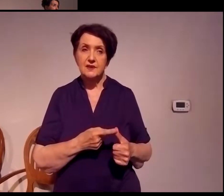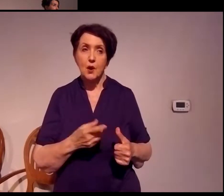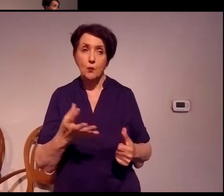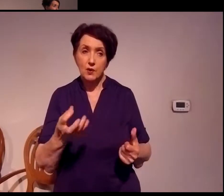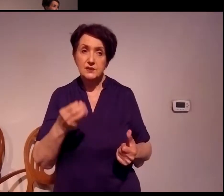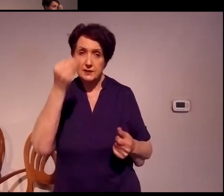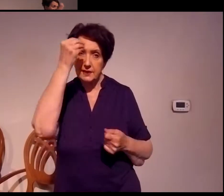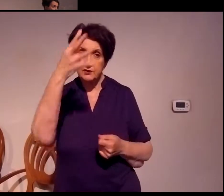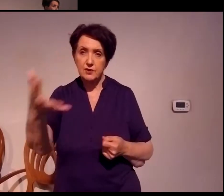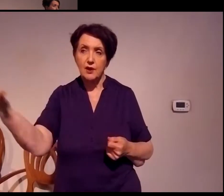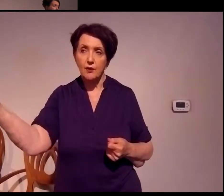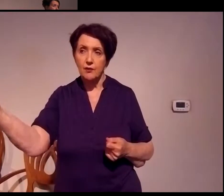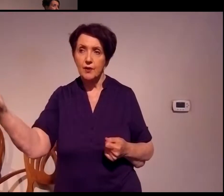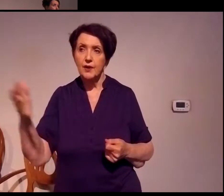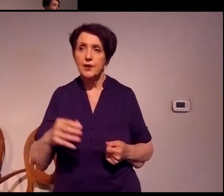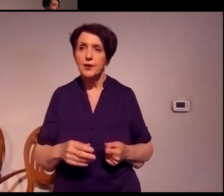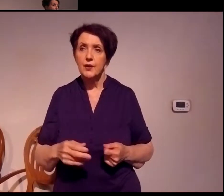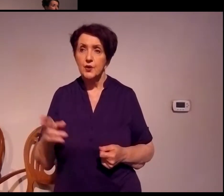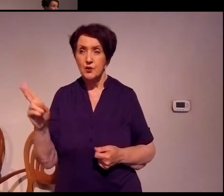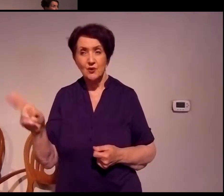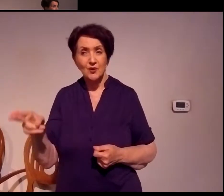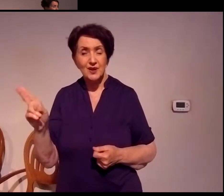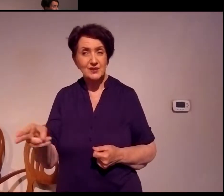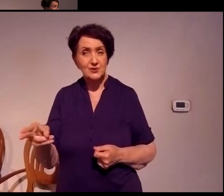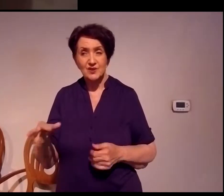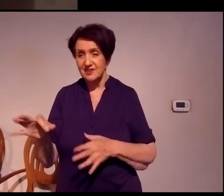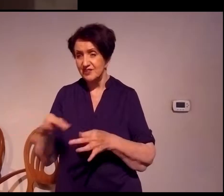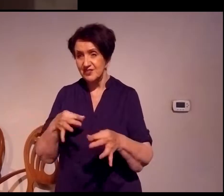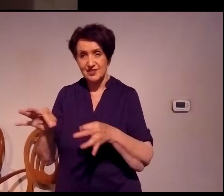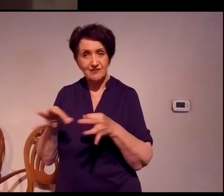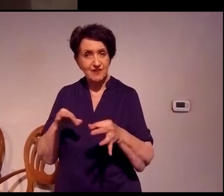tell you is that your history does not define you.